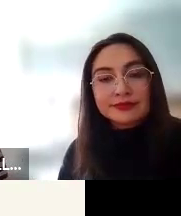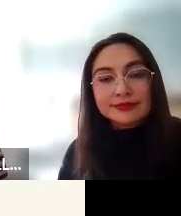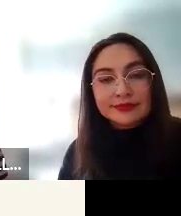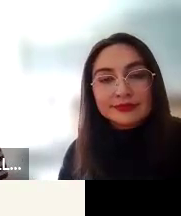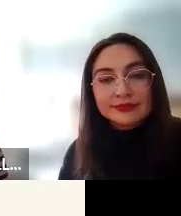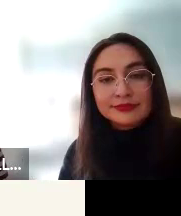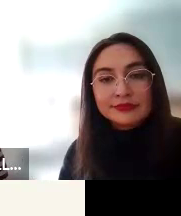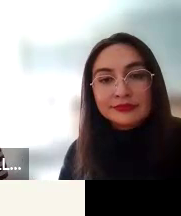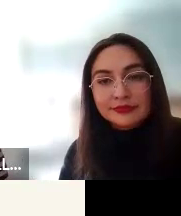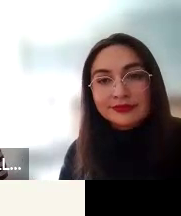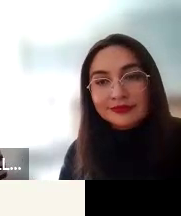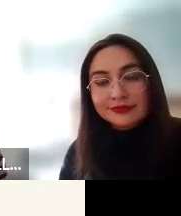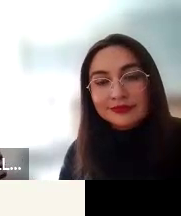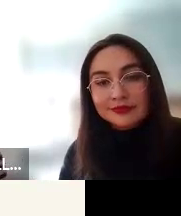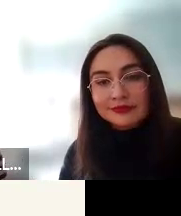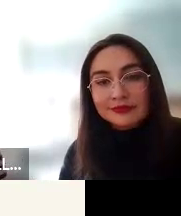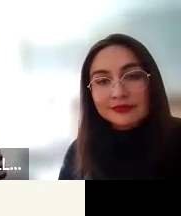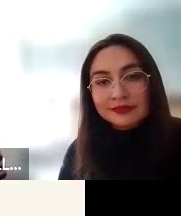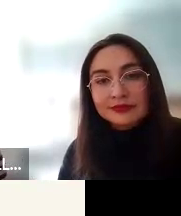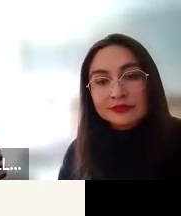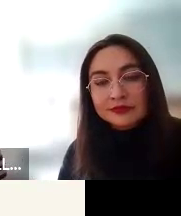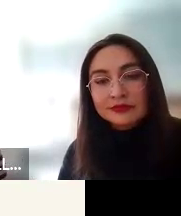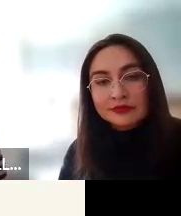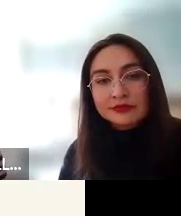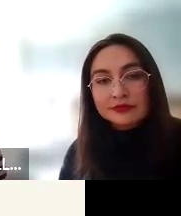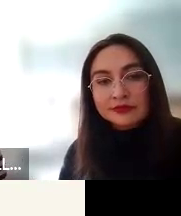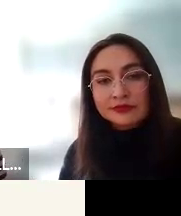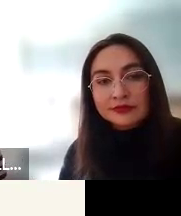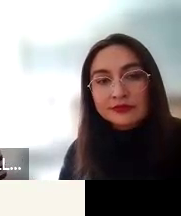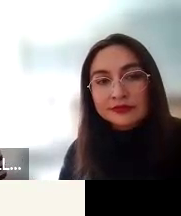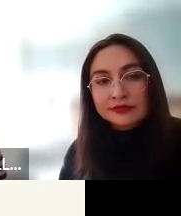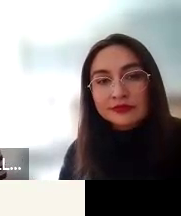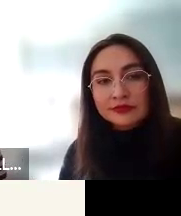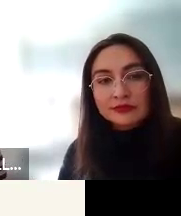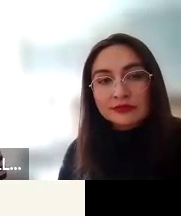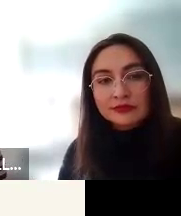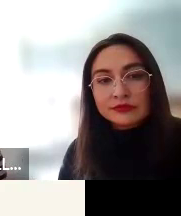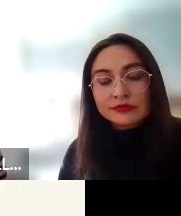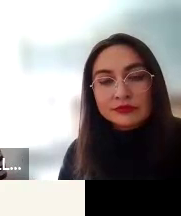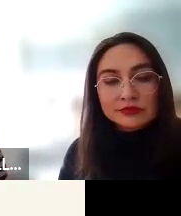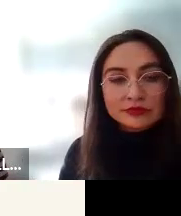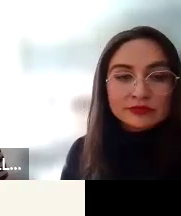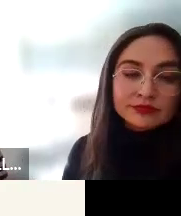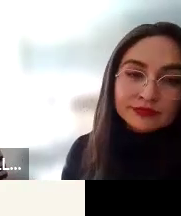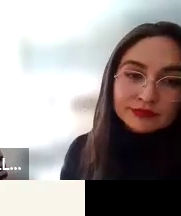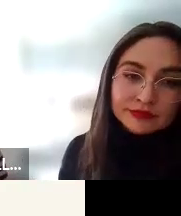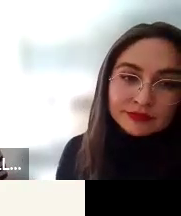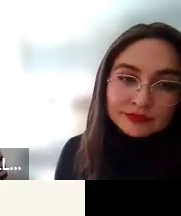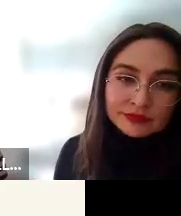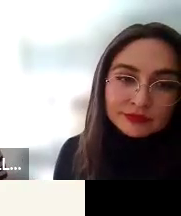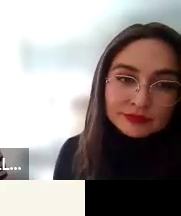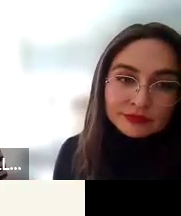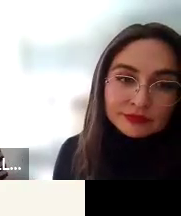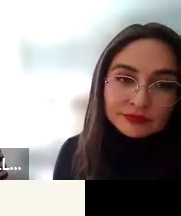of any diagnosis, support needs, or communication style that they might have. We're very comfortable working with all kinds of people. And like I said, we